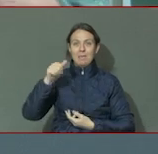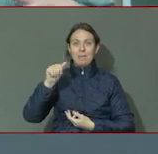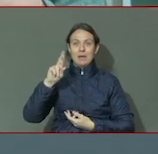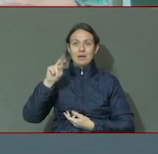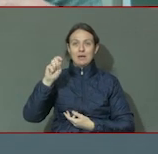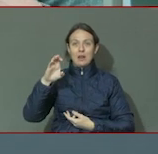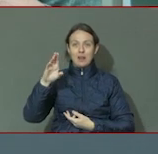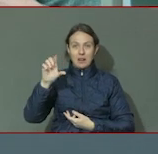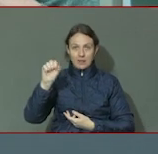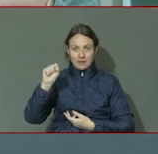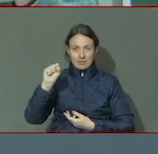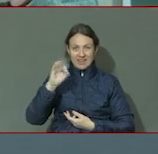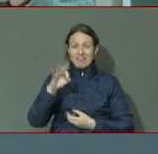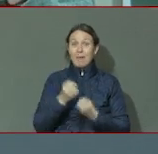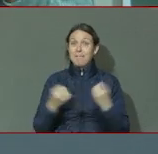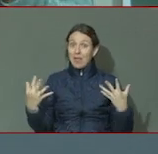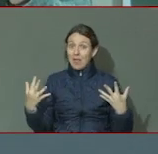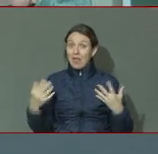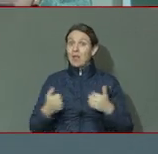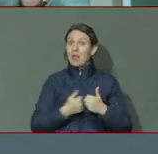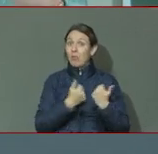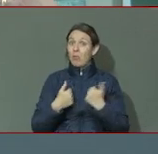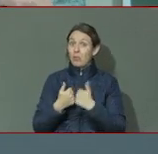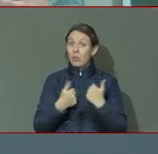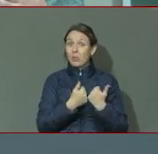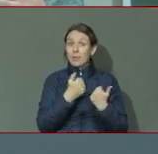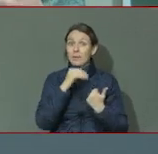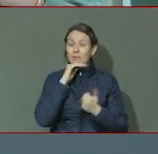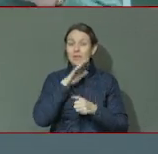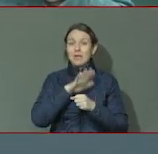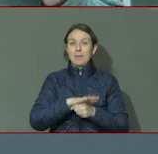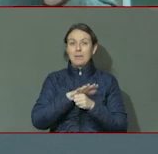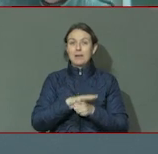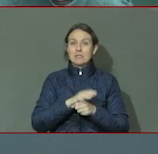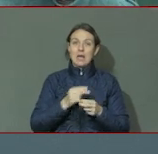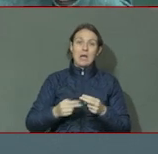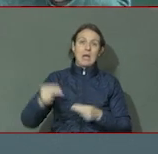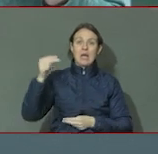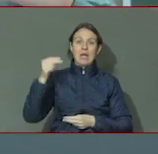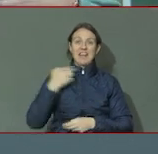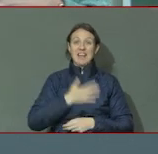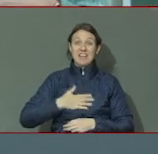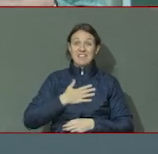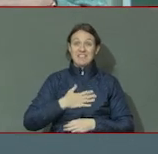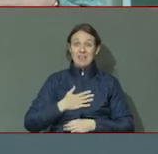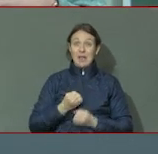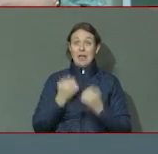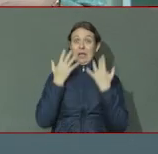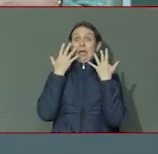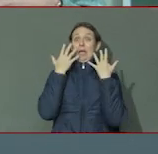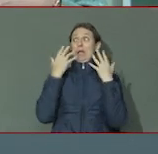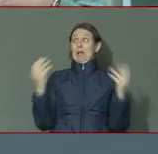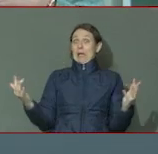if I have a lot of collisions, then the pressure is going to be high. I'm going to feel, there's a lot of people around